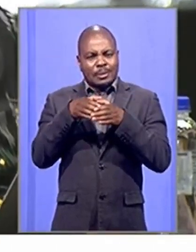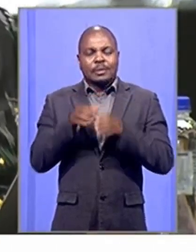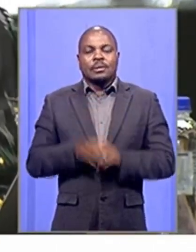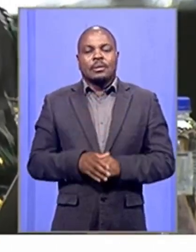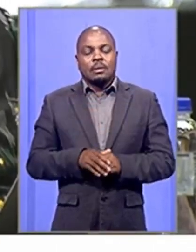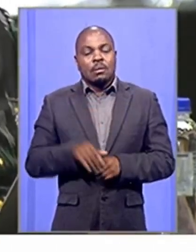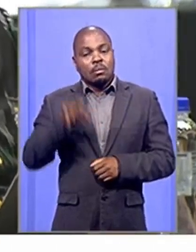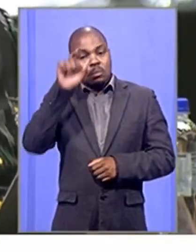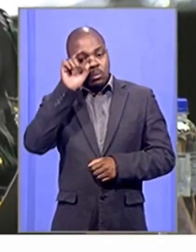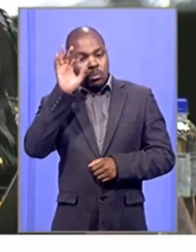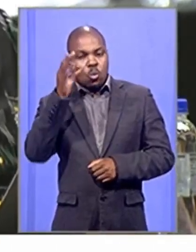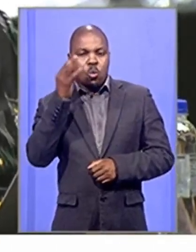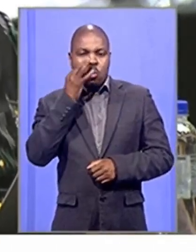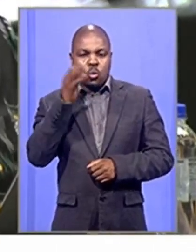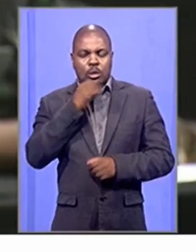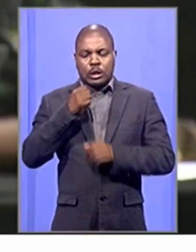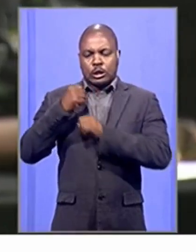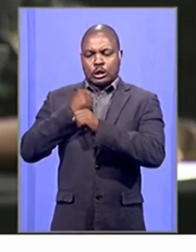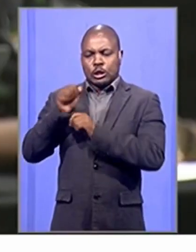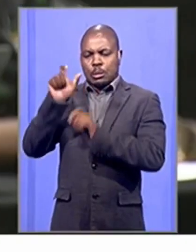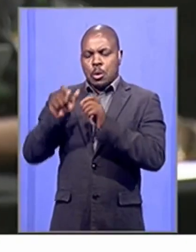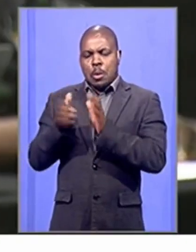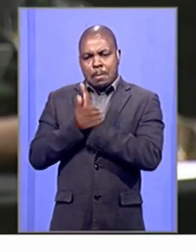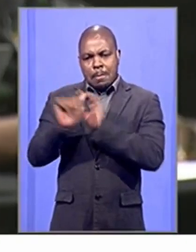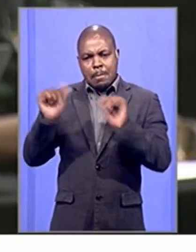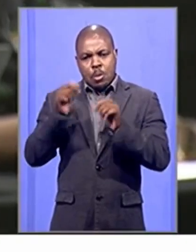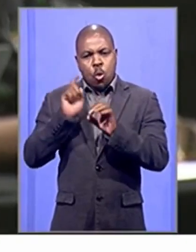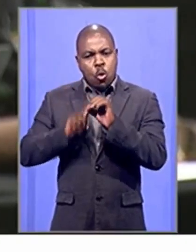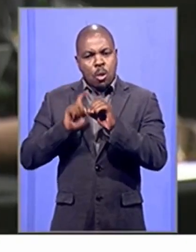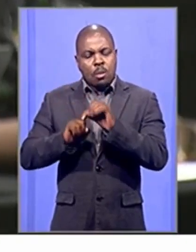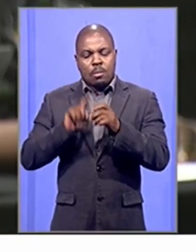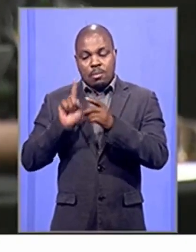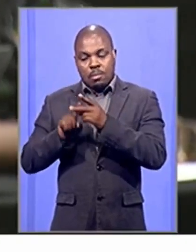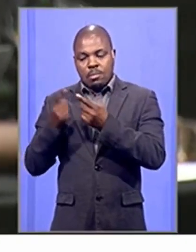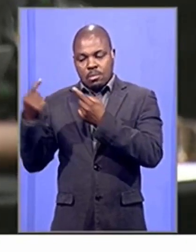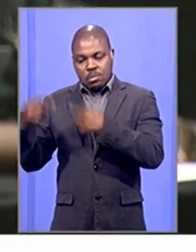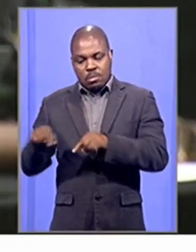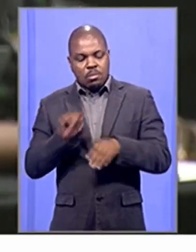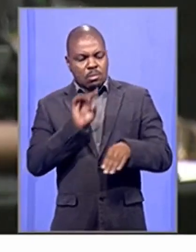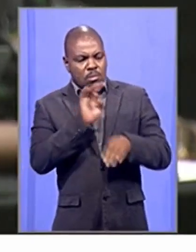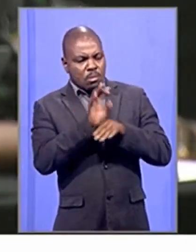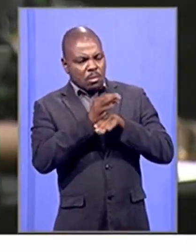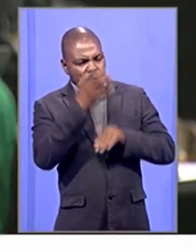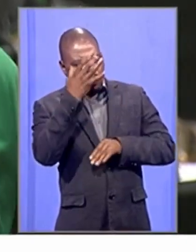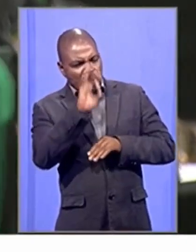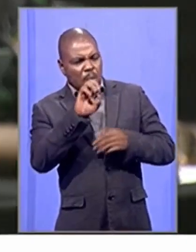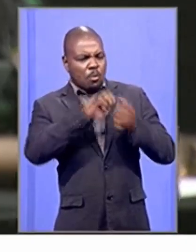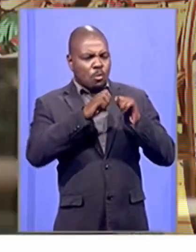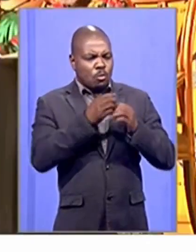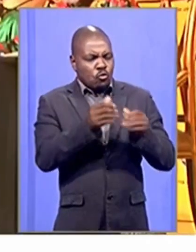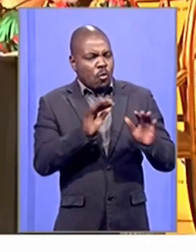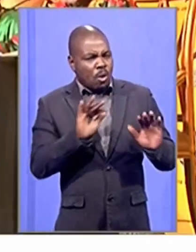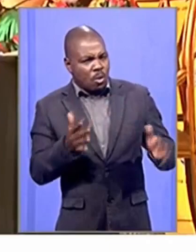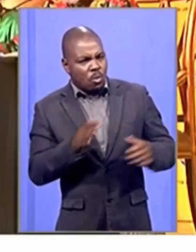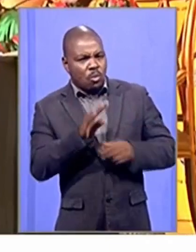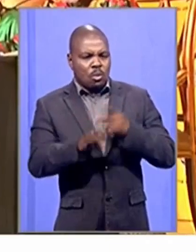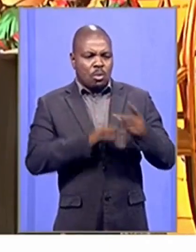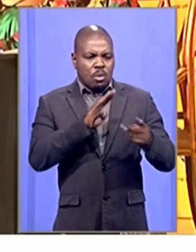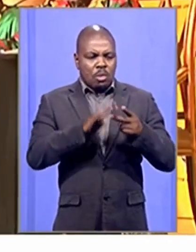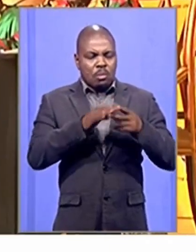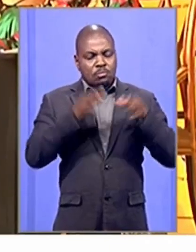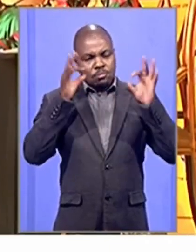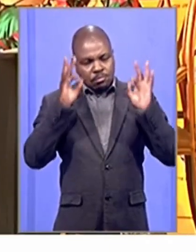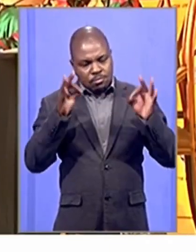re diinjiniere tša mangwalo di swanetše go eletša mmušo gore bothata jo bo ka rarololwa bjang gore go tšewe diphetho